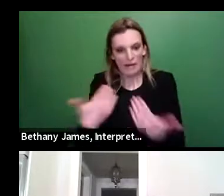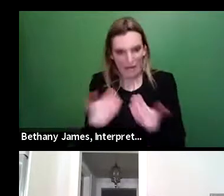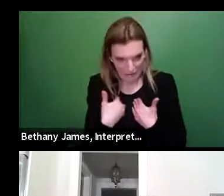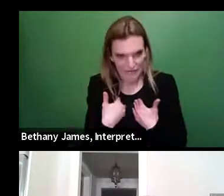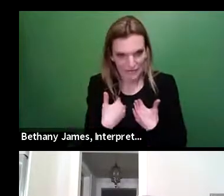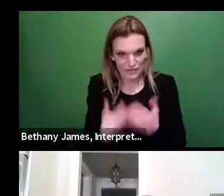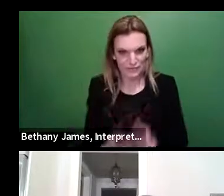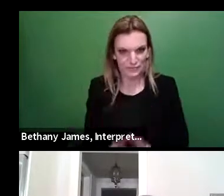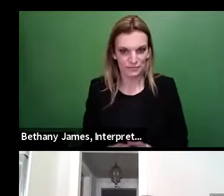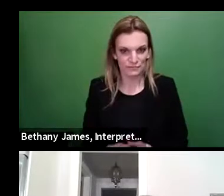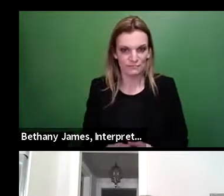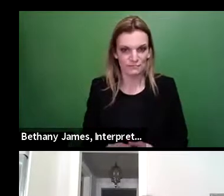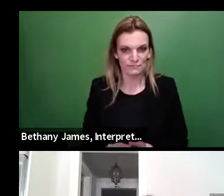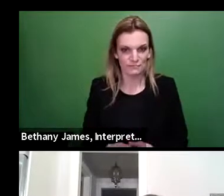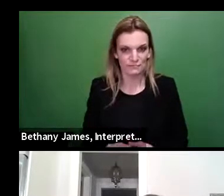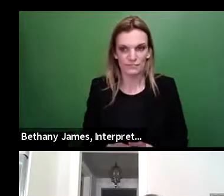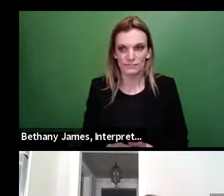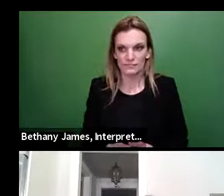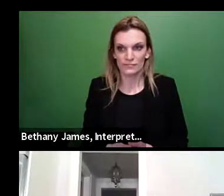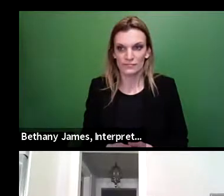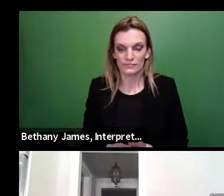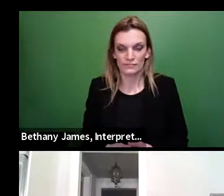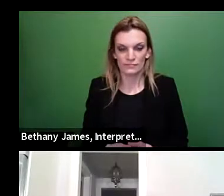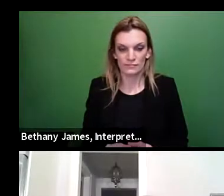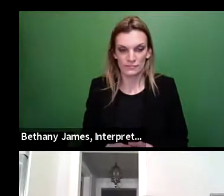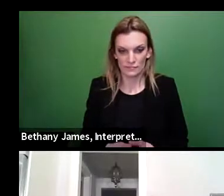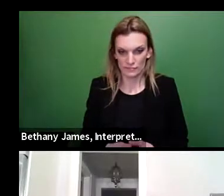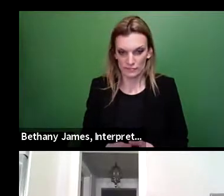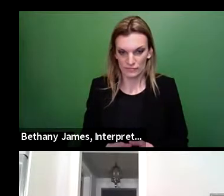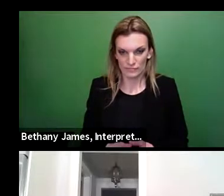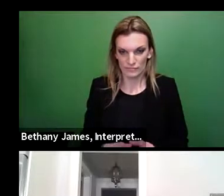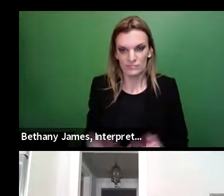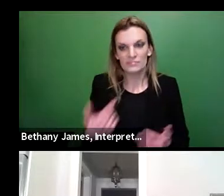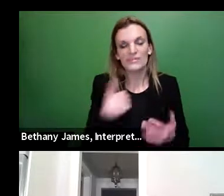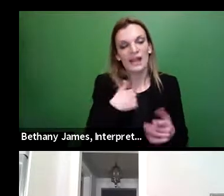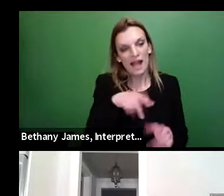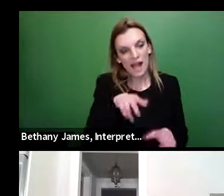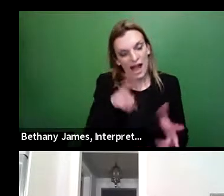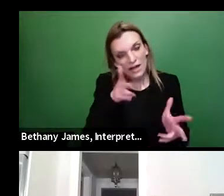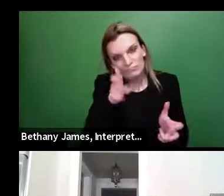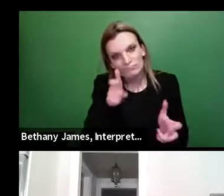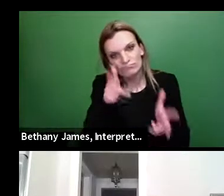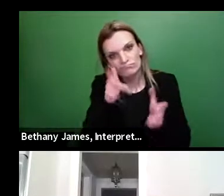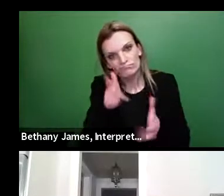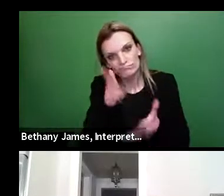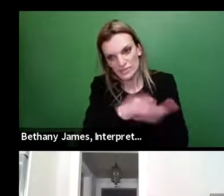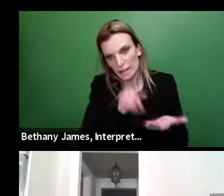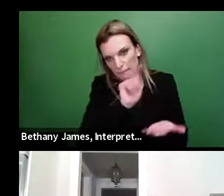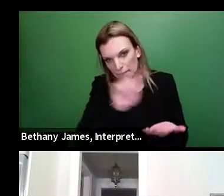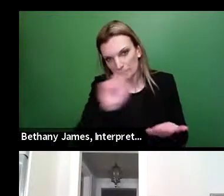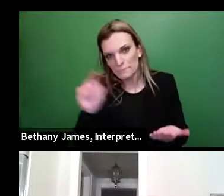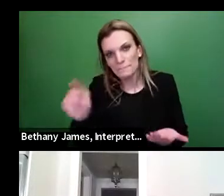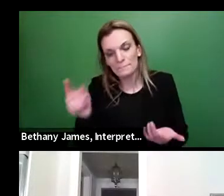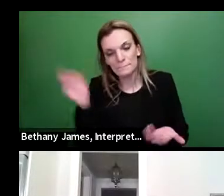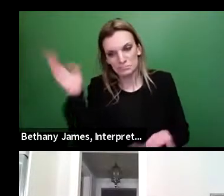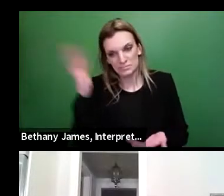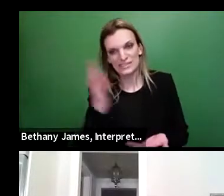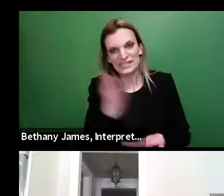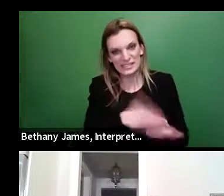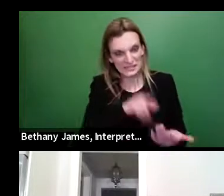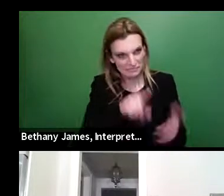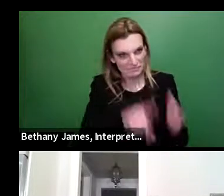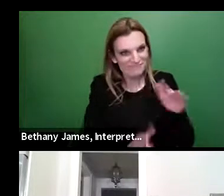I've been listening to a couple of the public speakers, and we definitely share many of the same